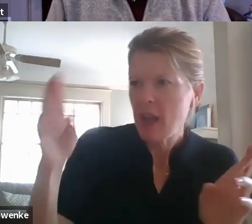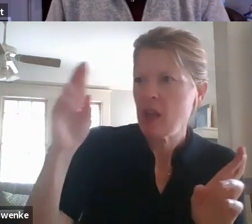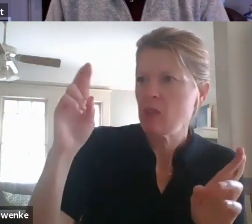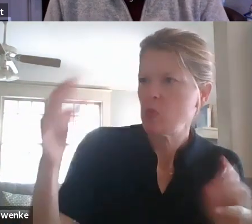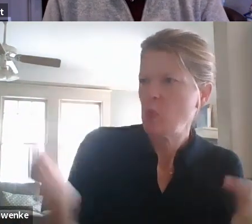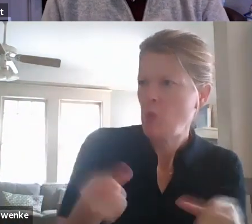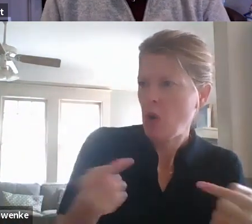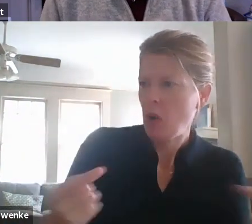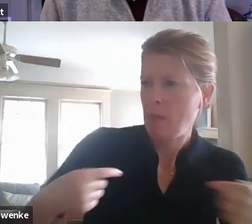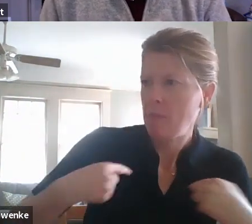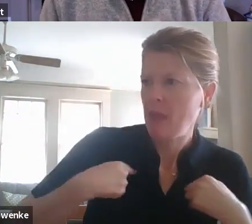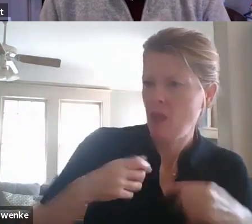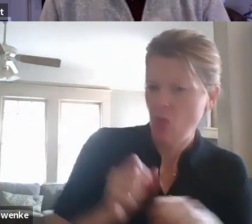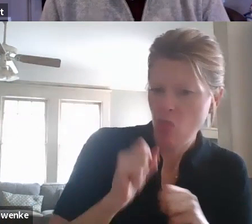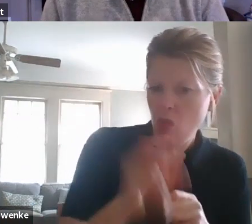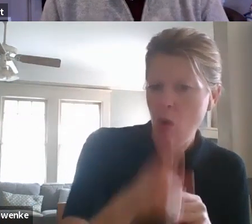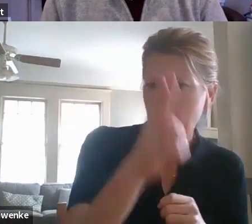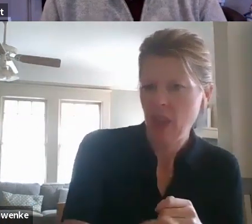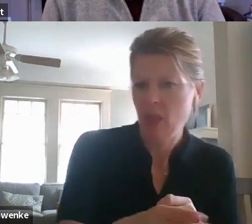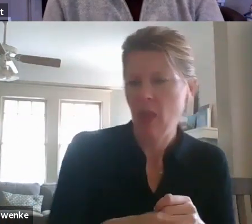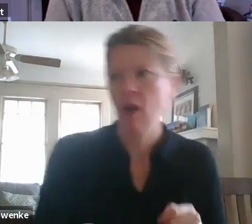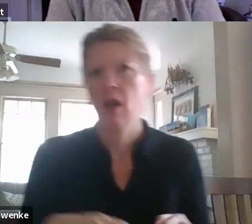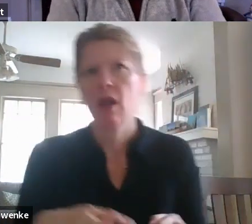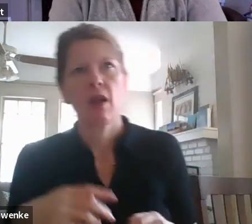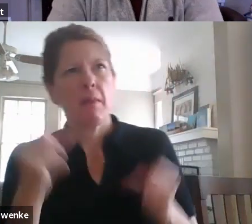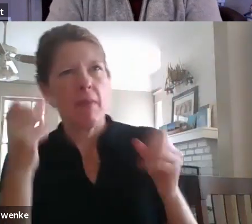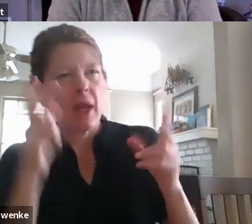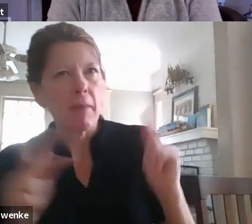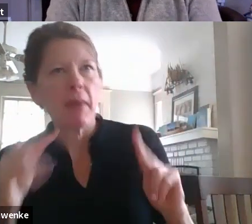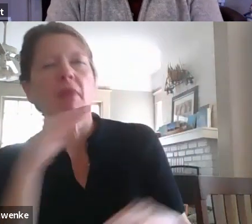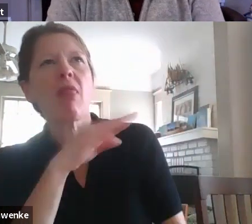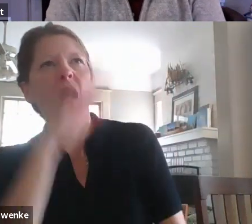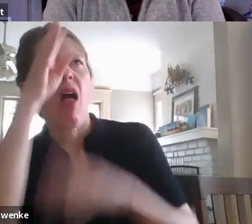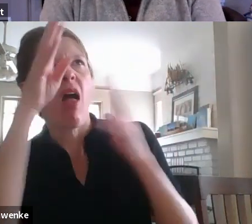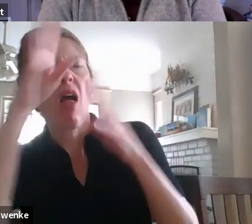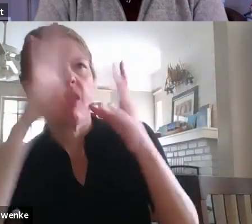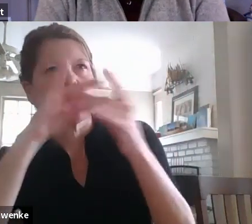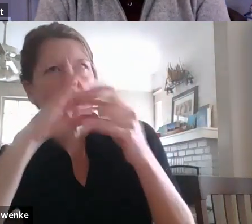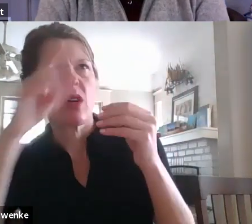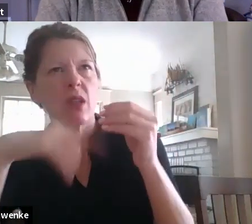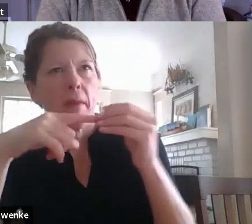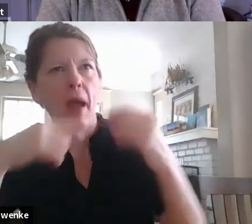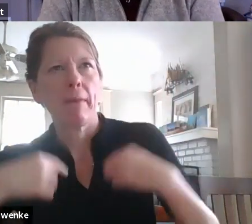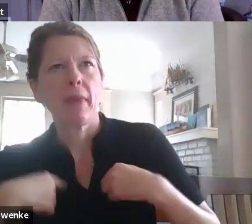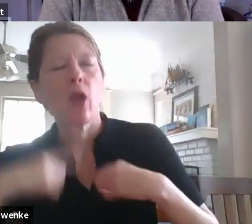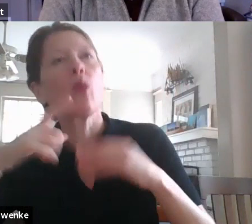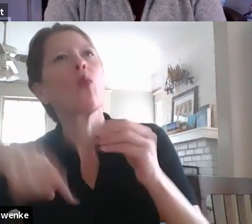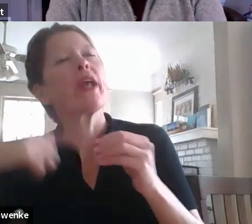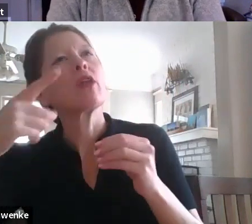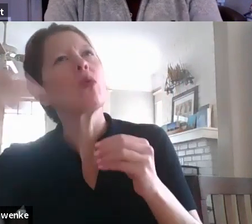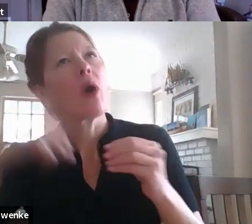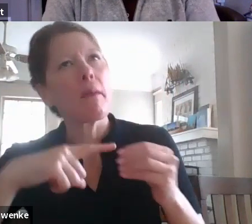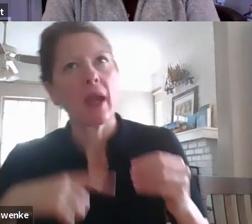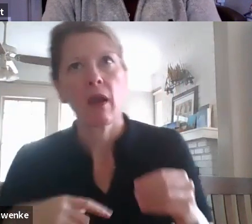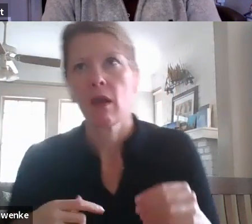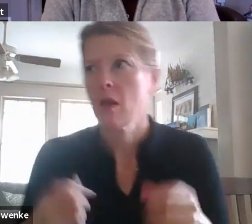lies. They had almost made an end of me on earth, but I have not forgotten, forsaken